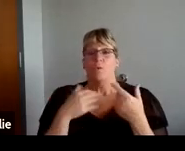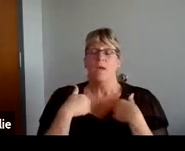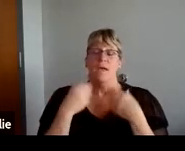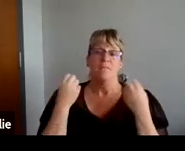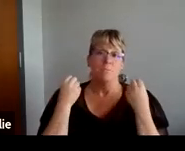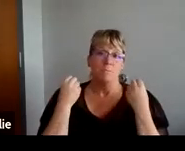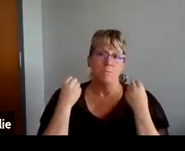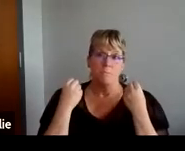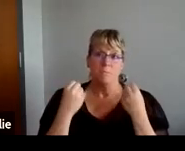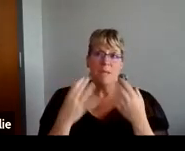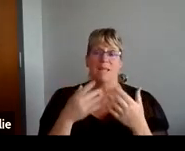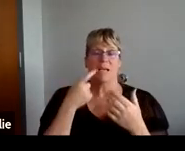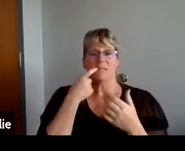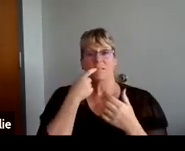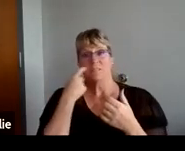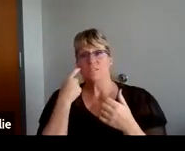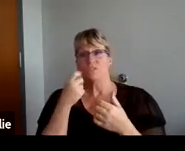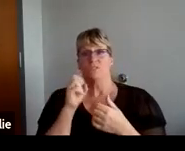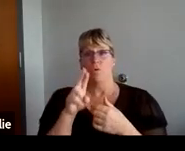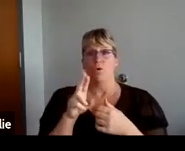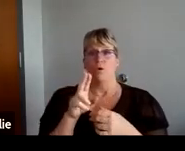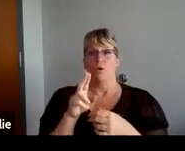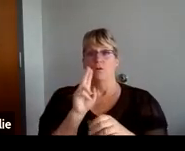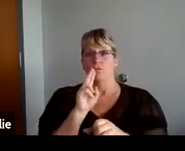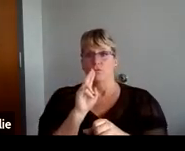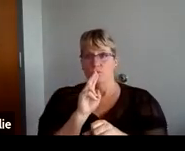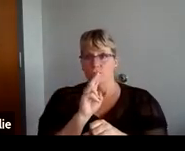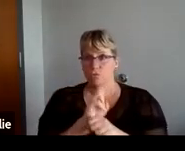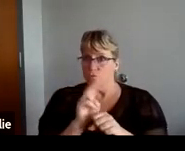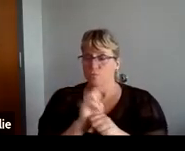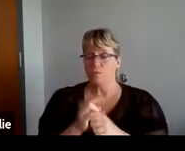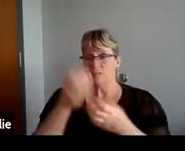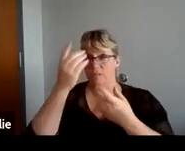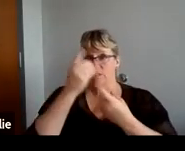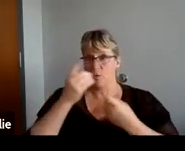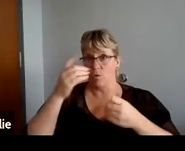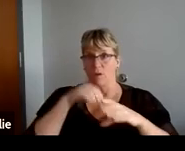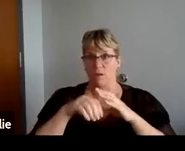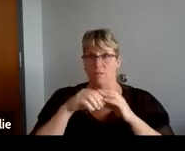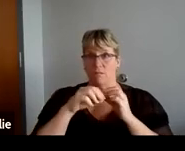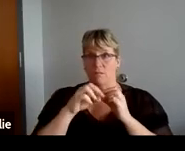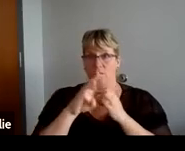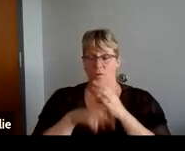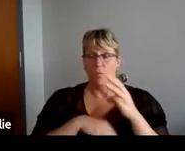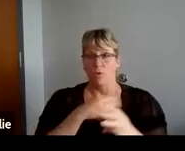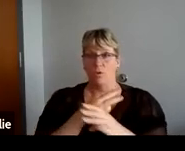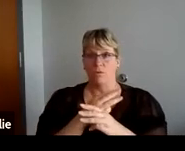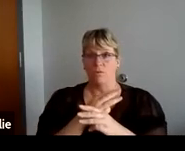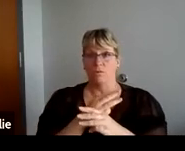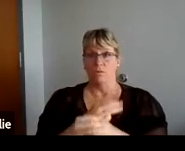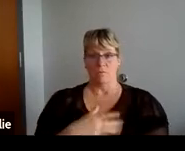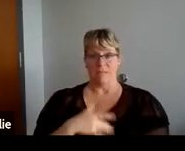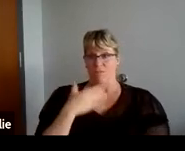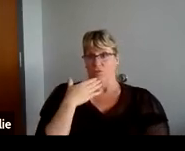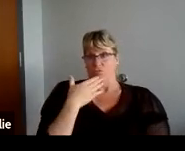many addictions or use disorders in our society related to these things. They feel